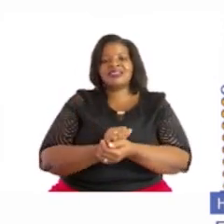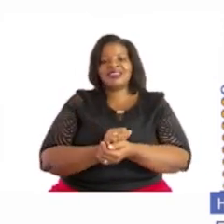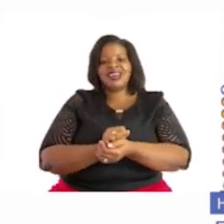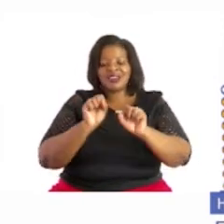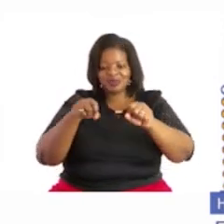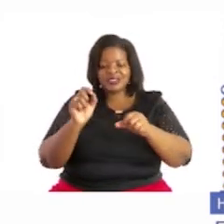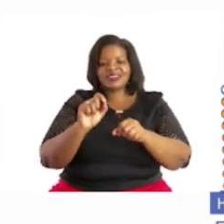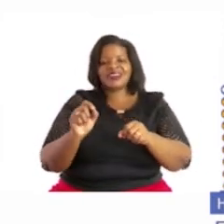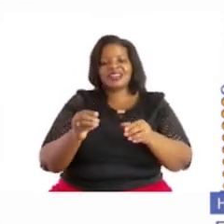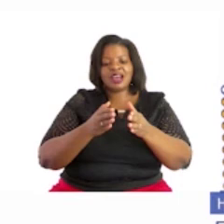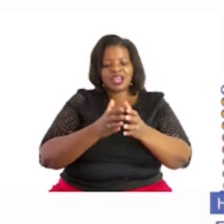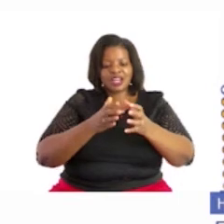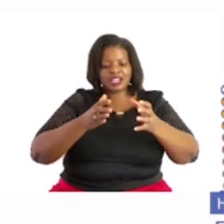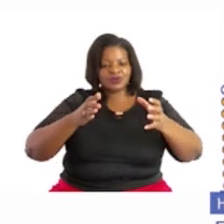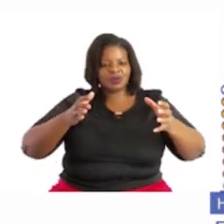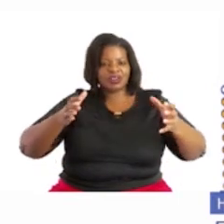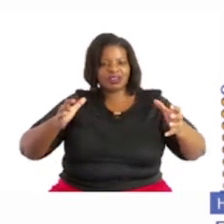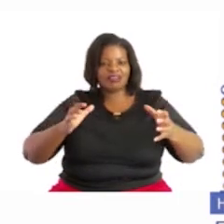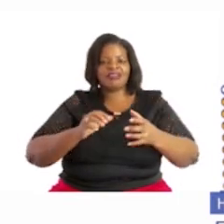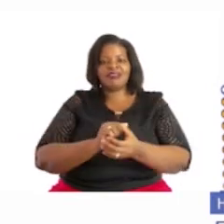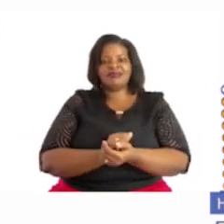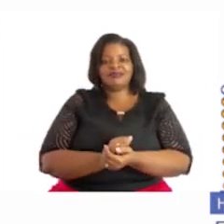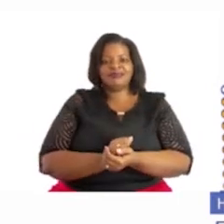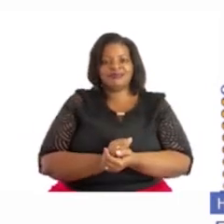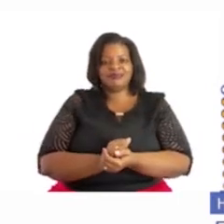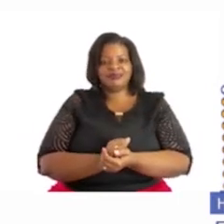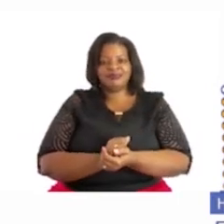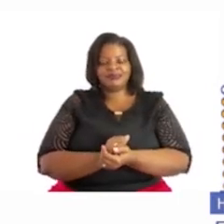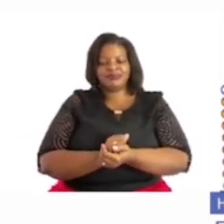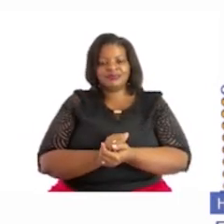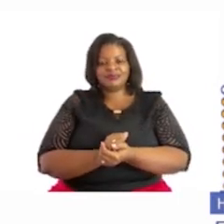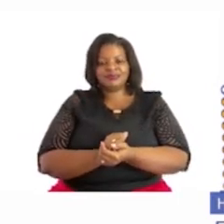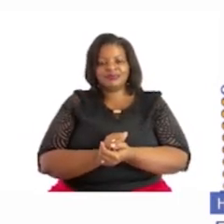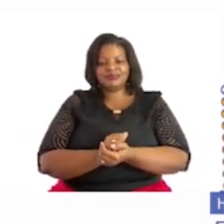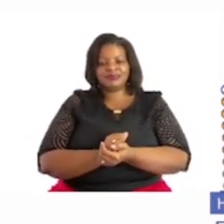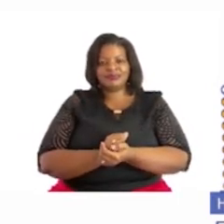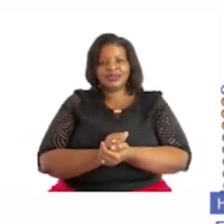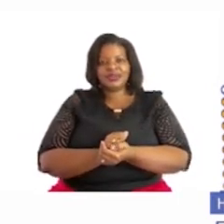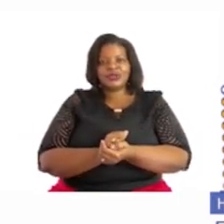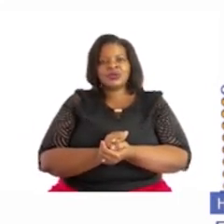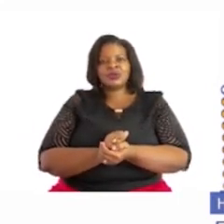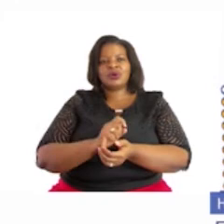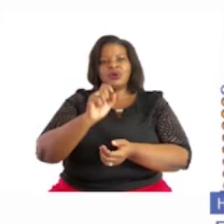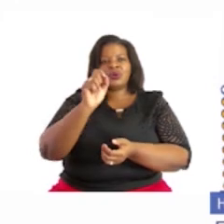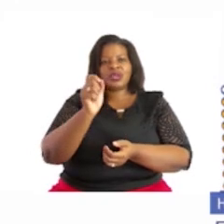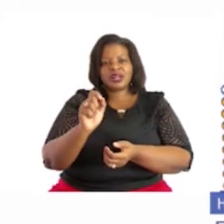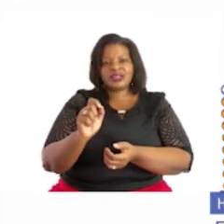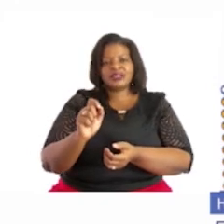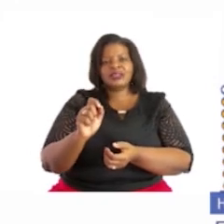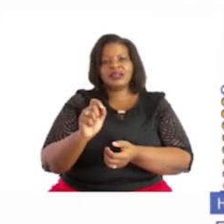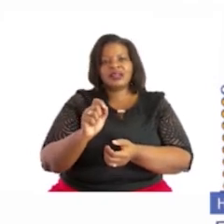expanded notation, you take a digit, for example 8 in the place of 100,000, you multiply that